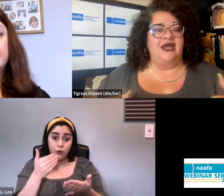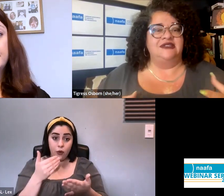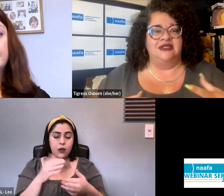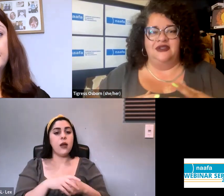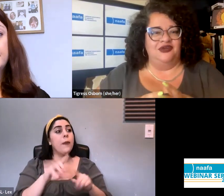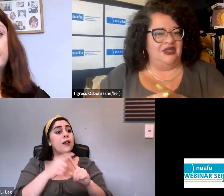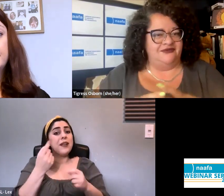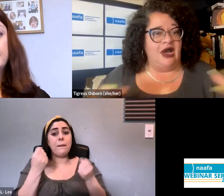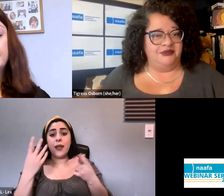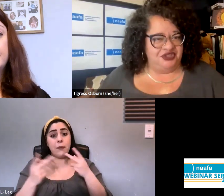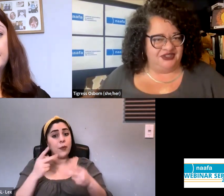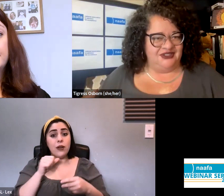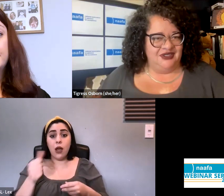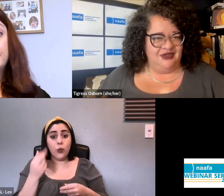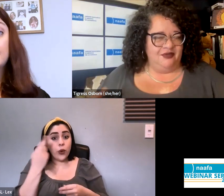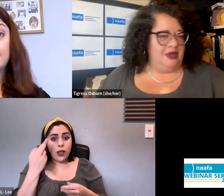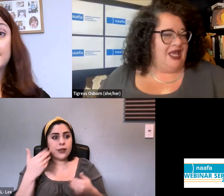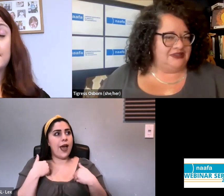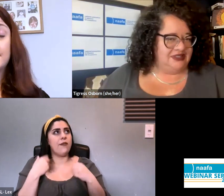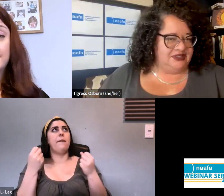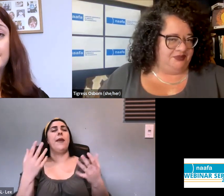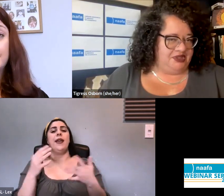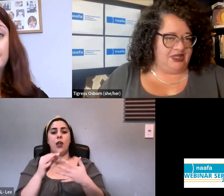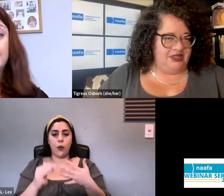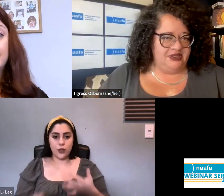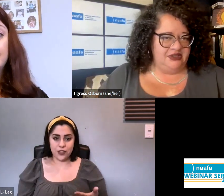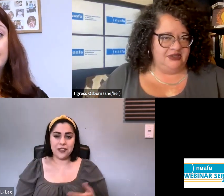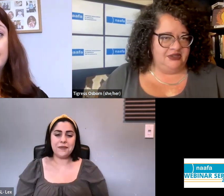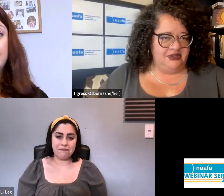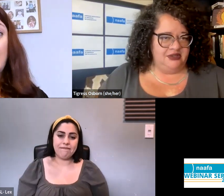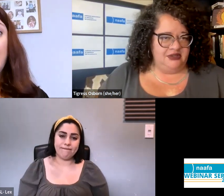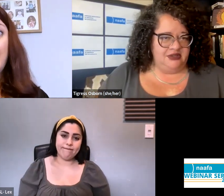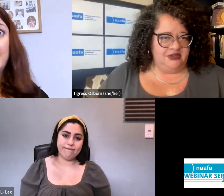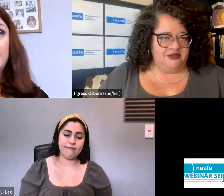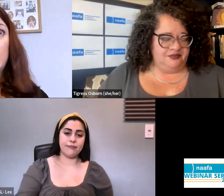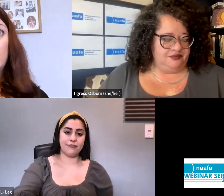there are lots of options for what caskets can be like.